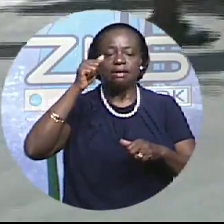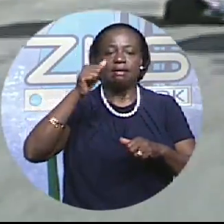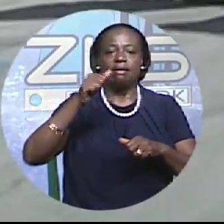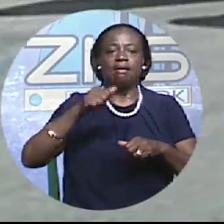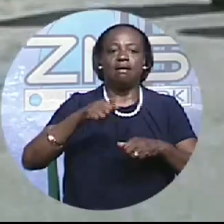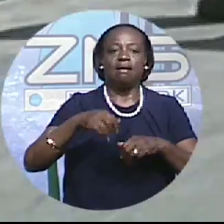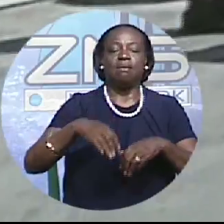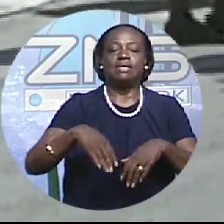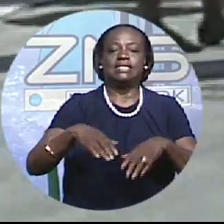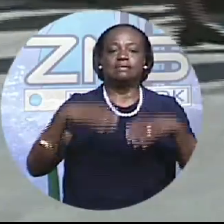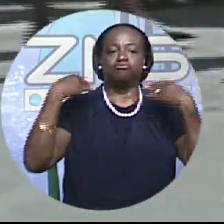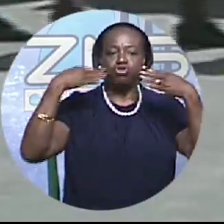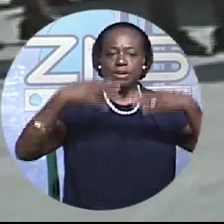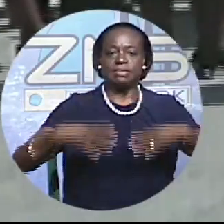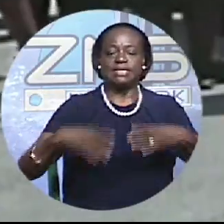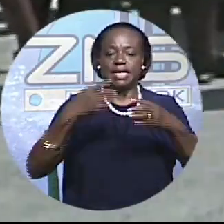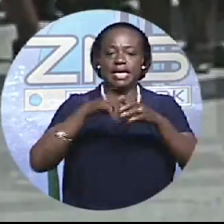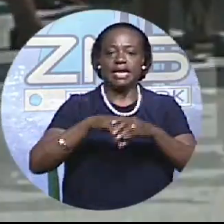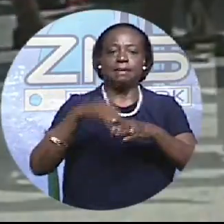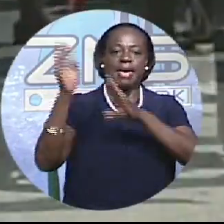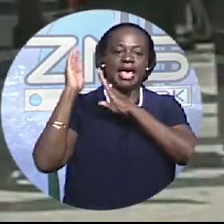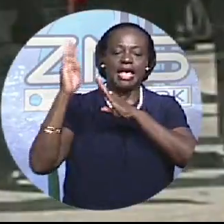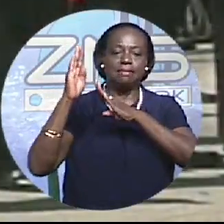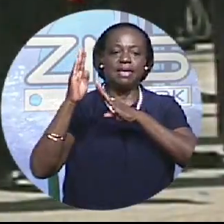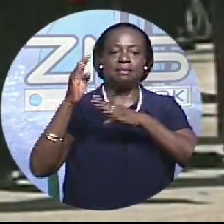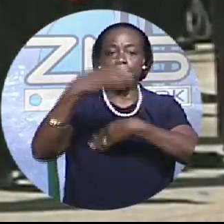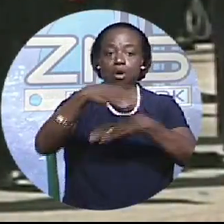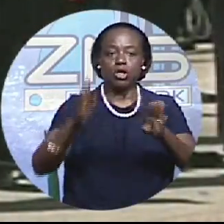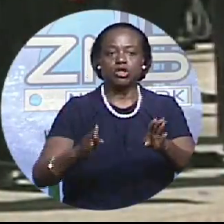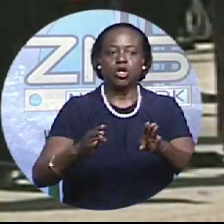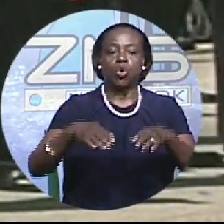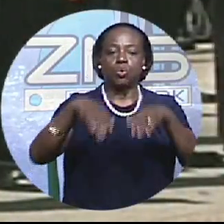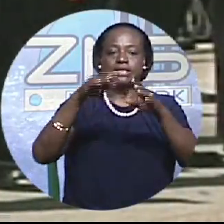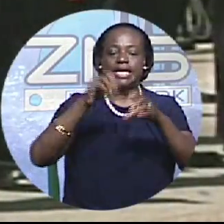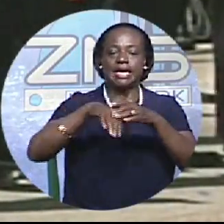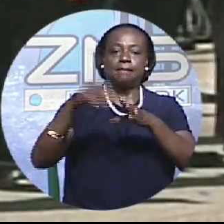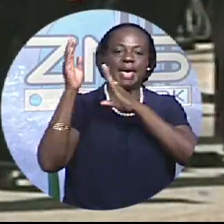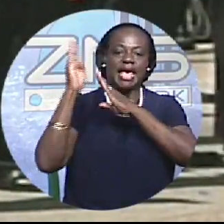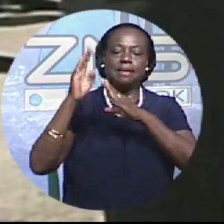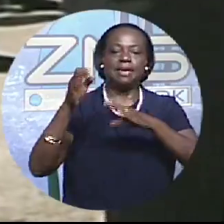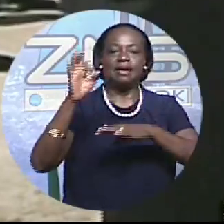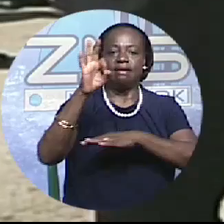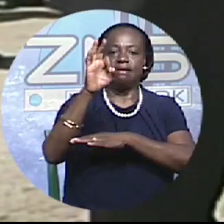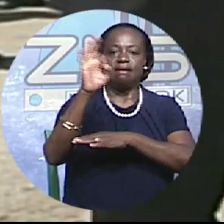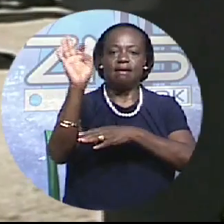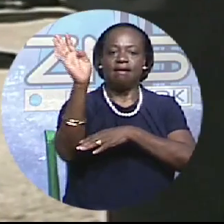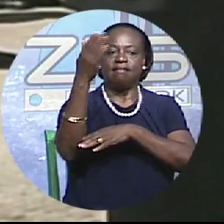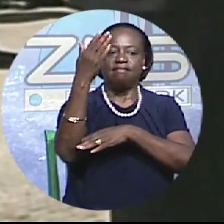by members of the Royal Bahamas Police Force. Shashina Rowe, ZNS Network News.